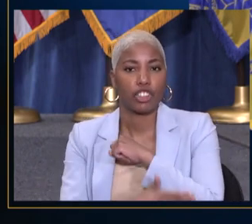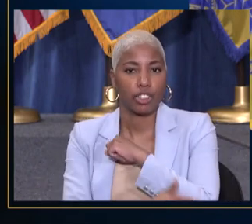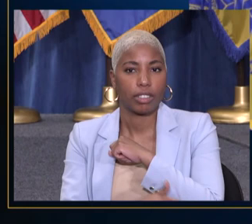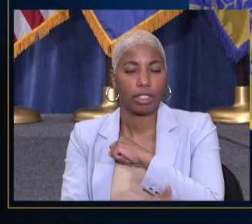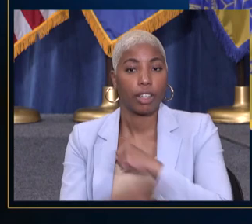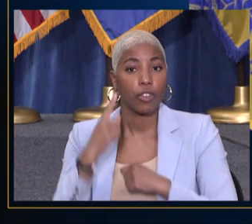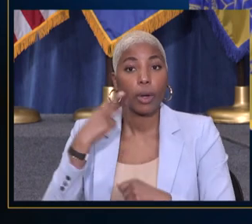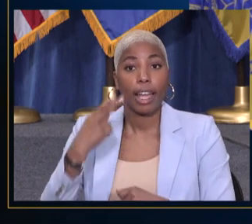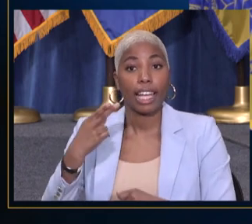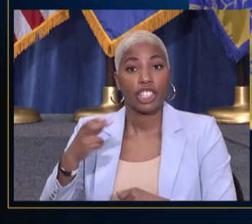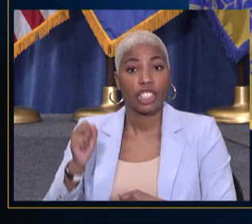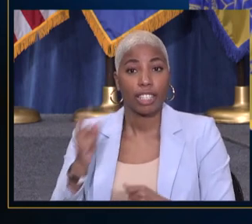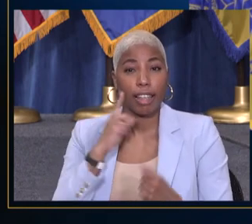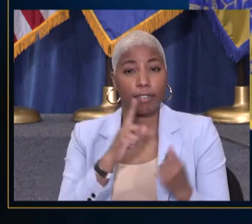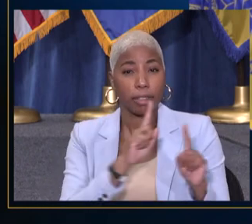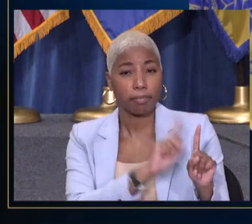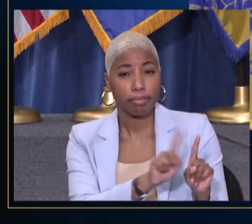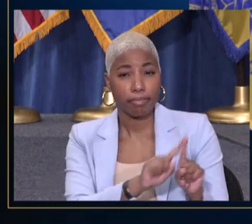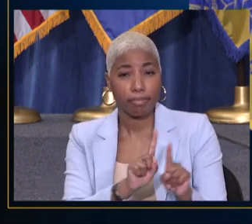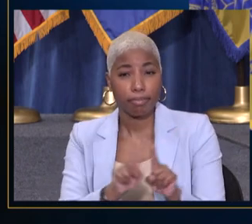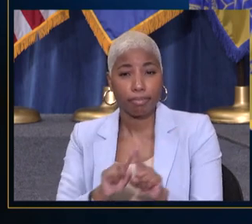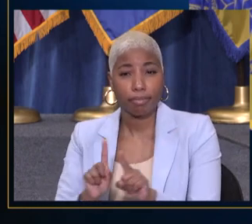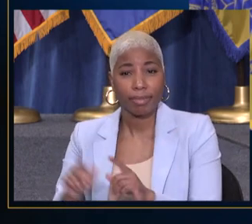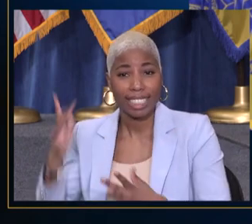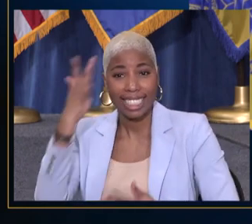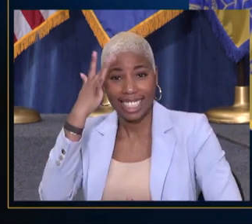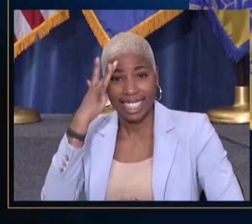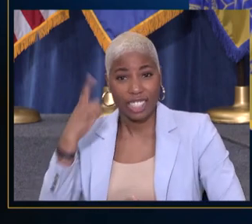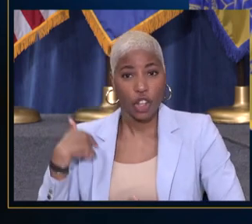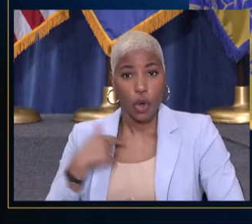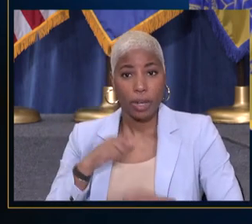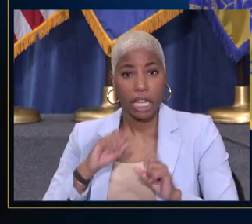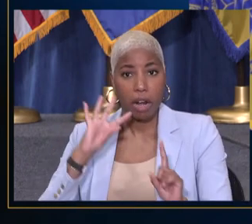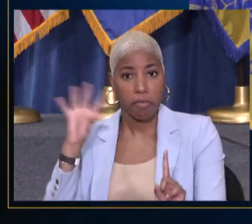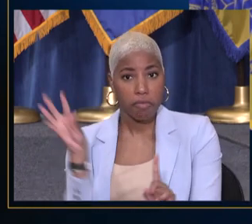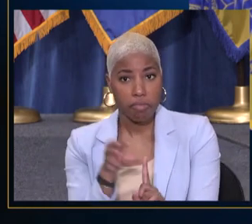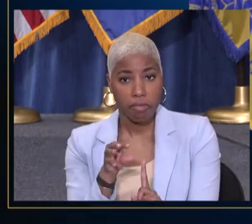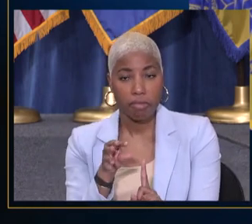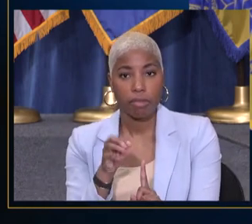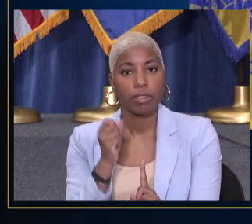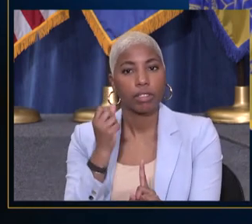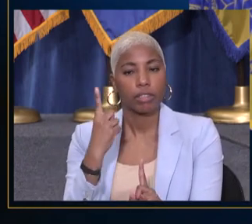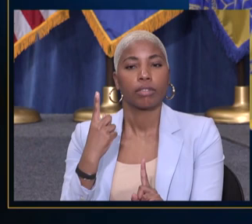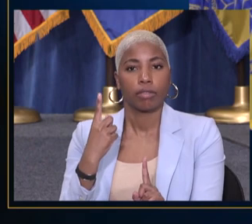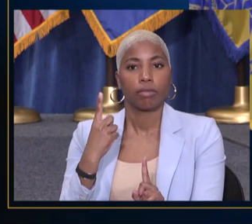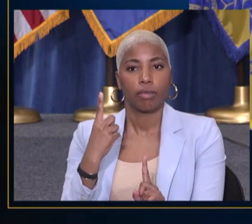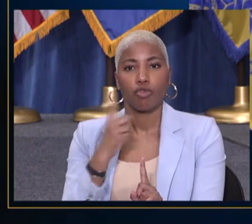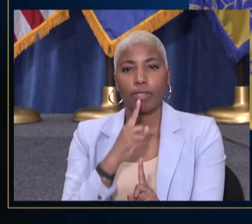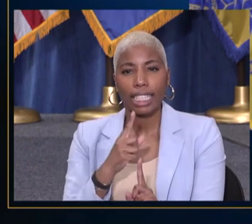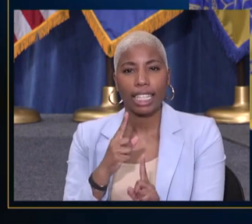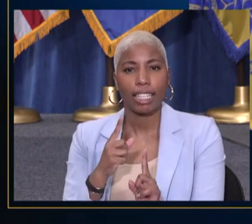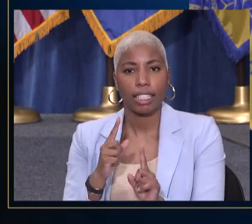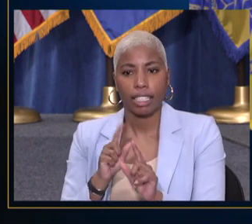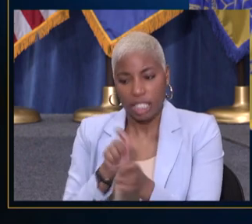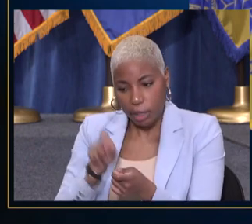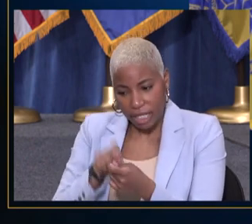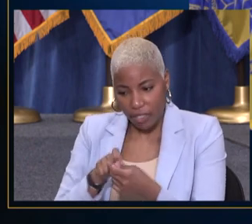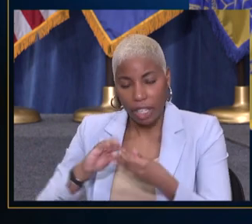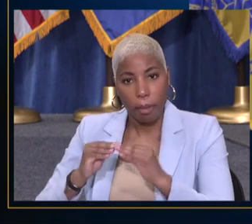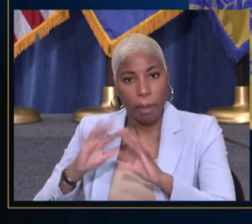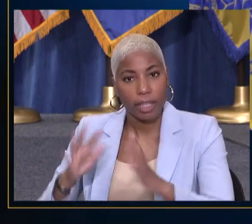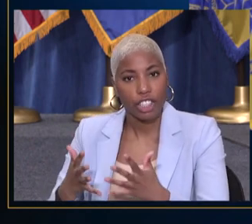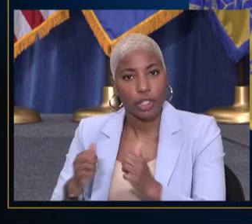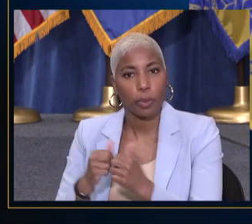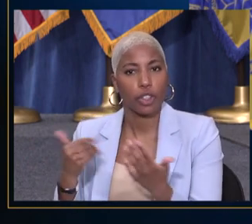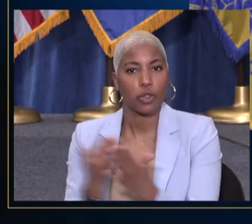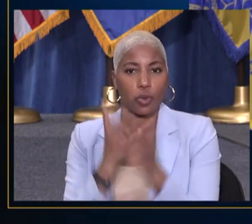of conditions that we could have said, let's zero in. But this is a discrete population with a new